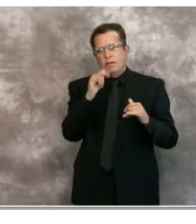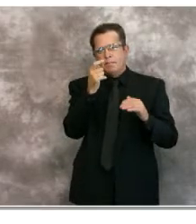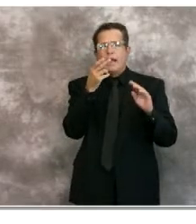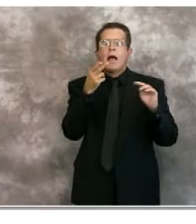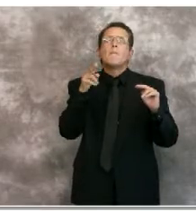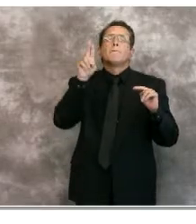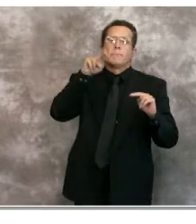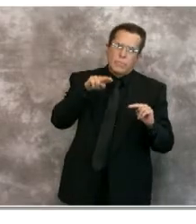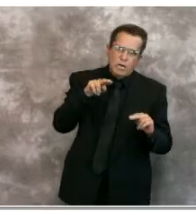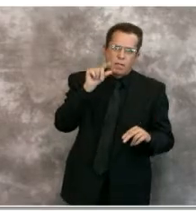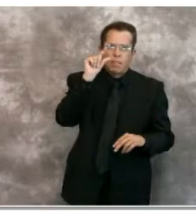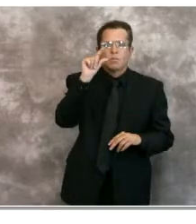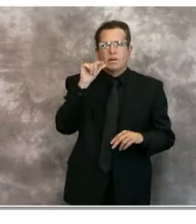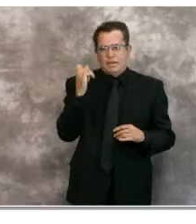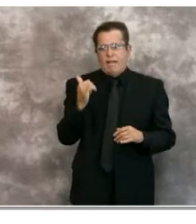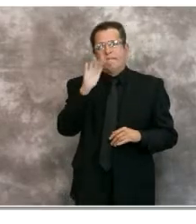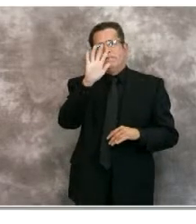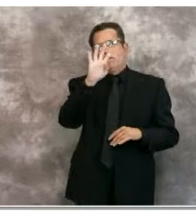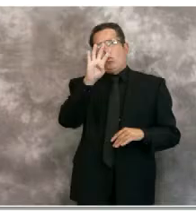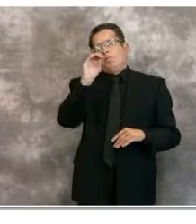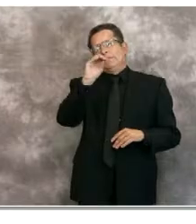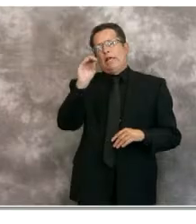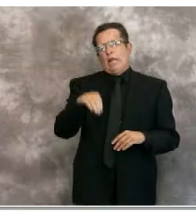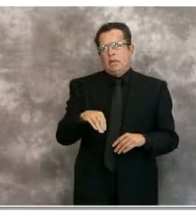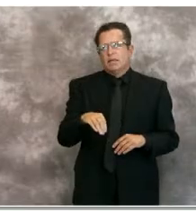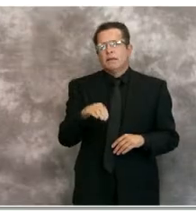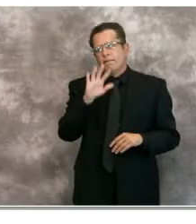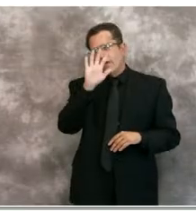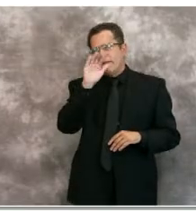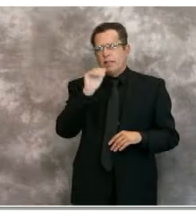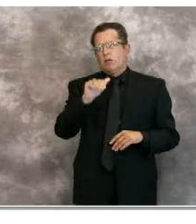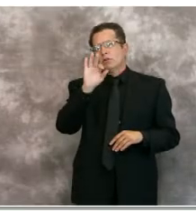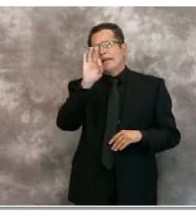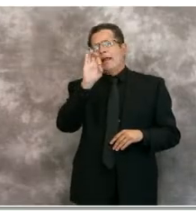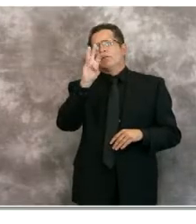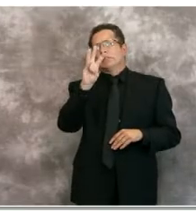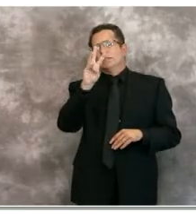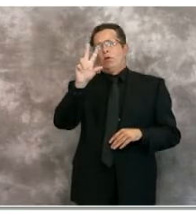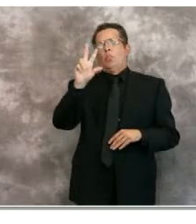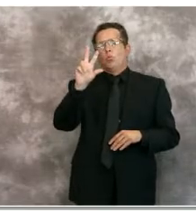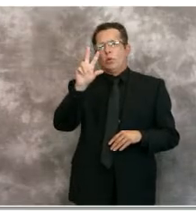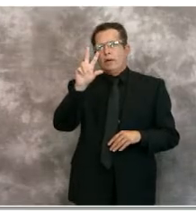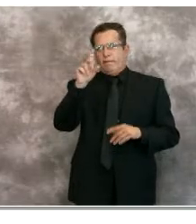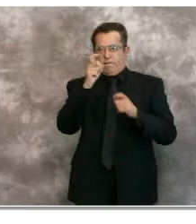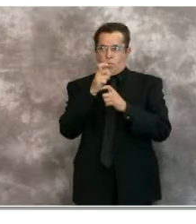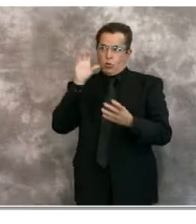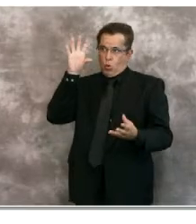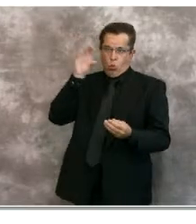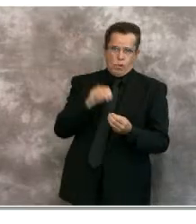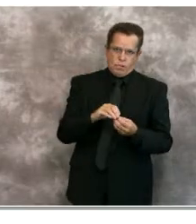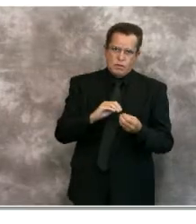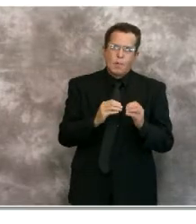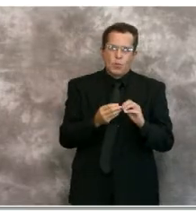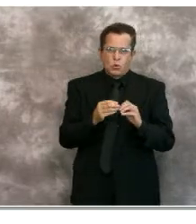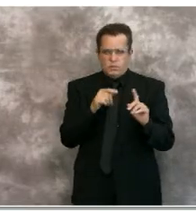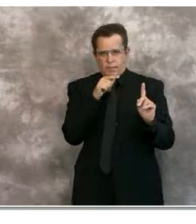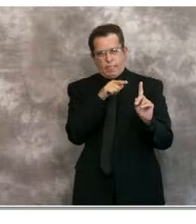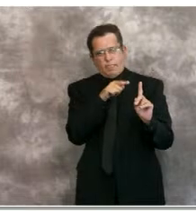up, now at 54%, which is 5,963 of the total number of